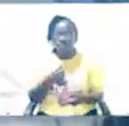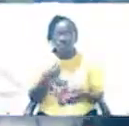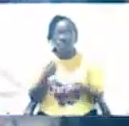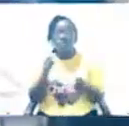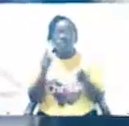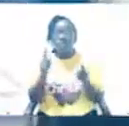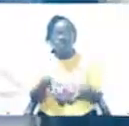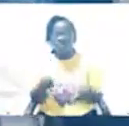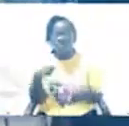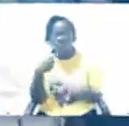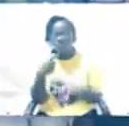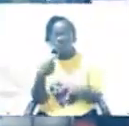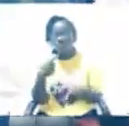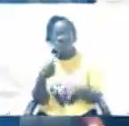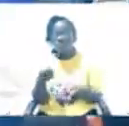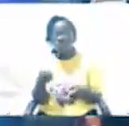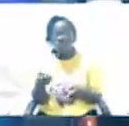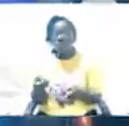is dead